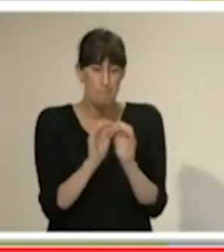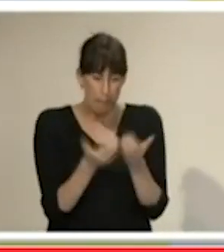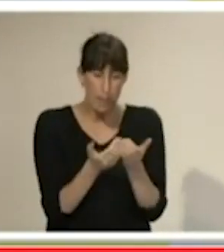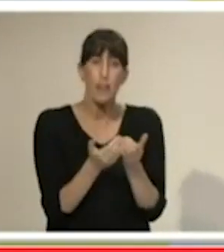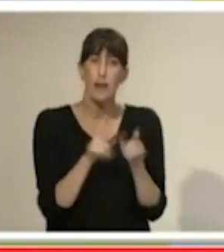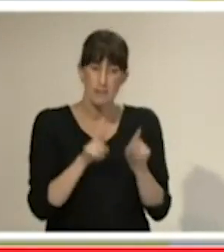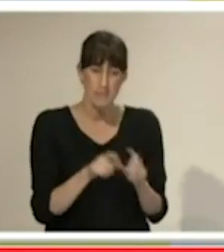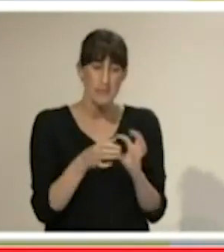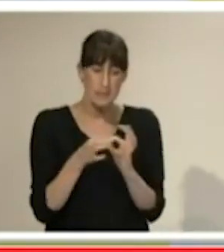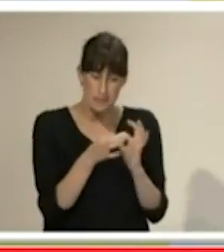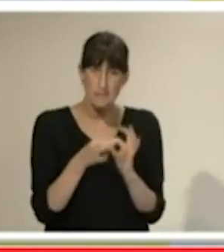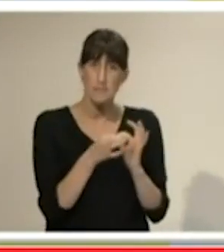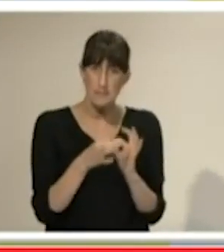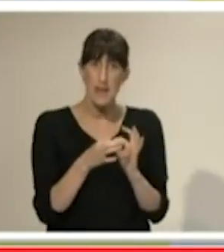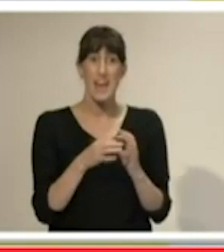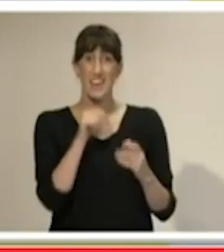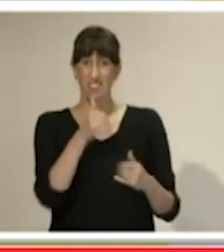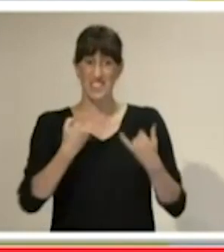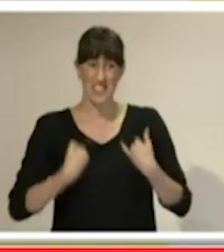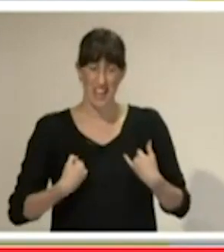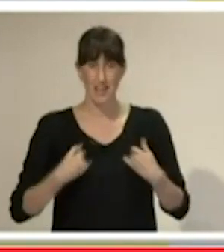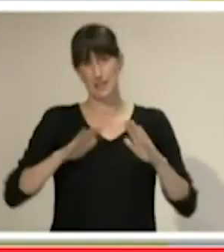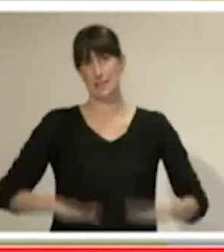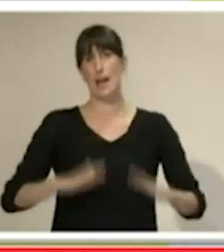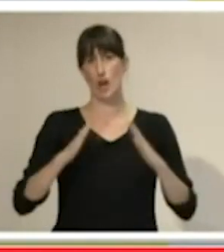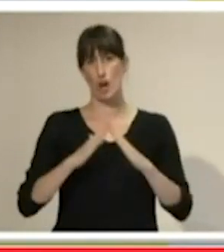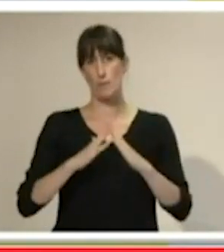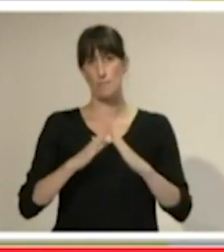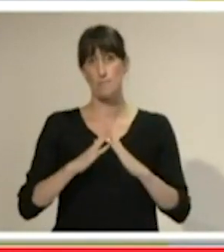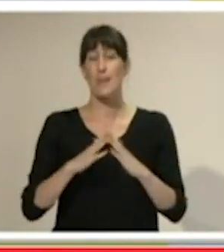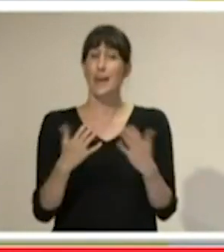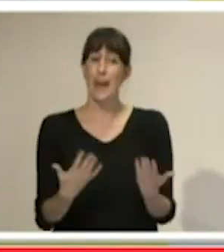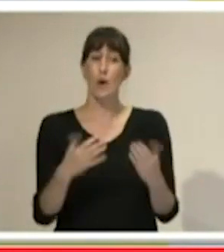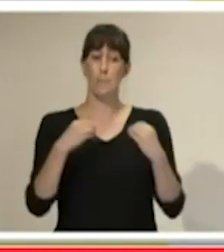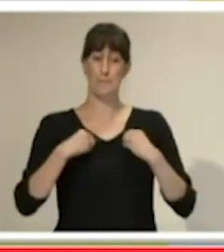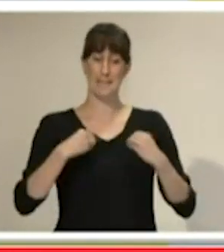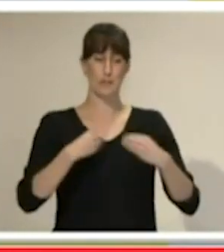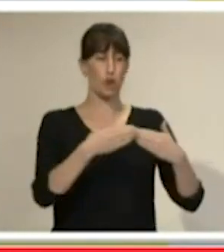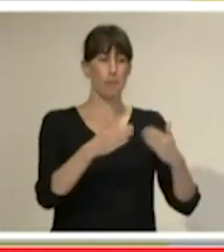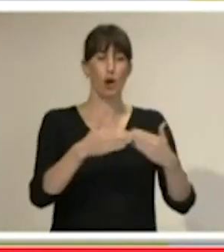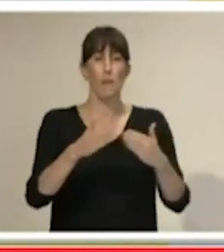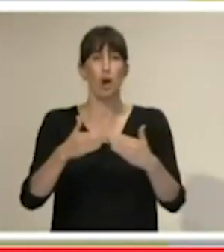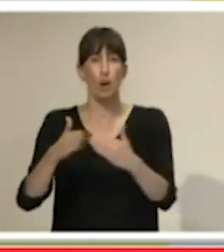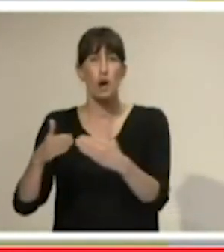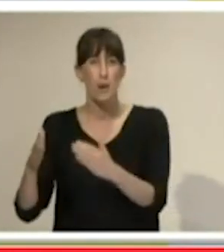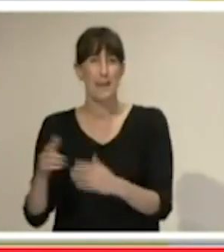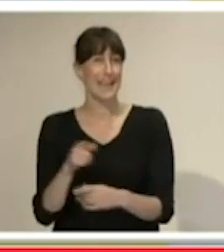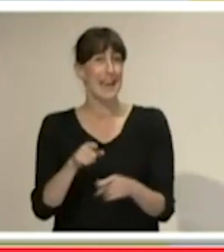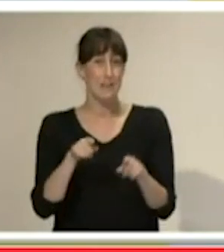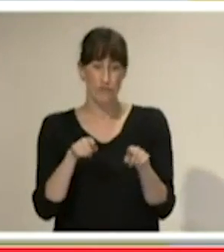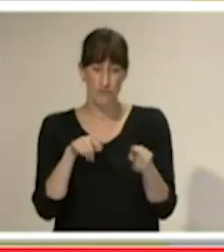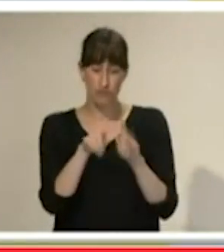if unwell. And as commercial activity resumes, this applies to businesses and retailers who are